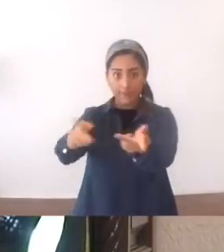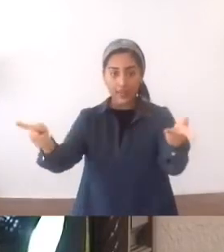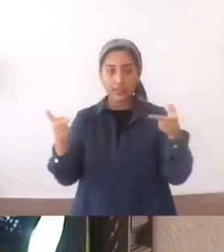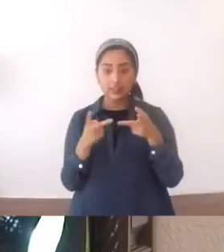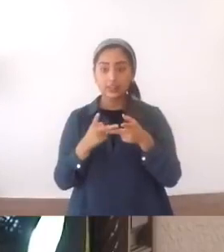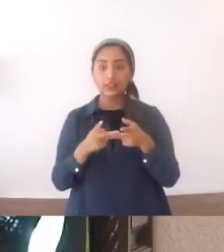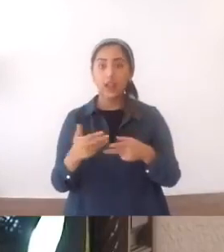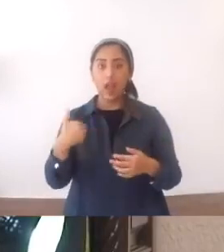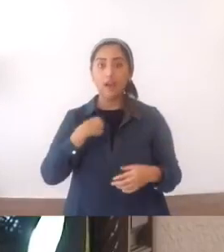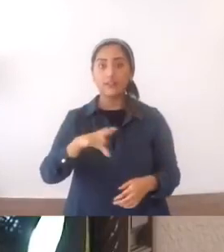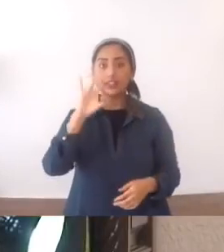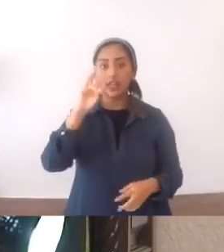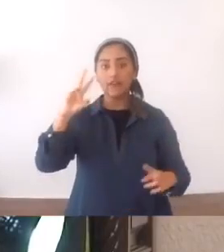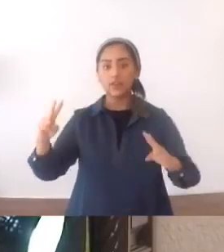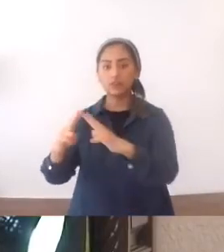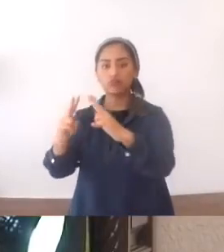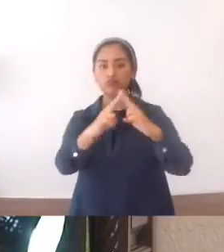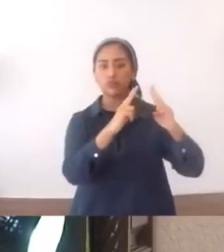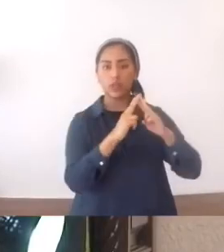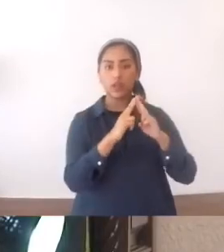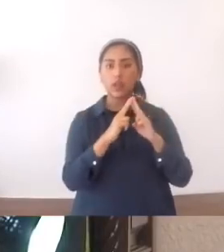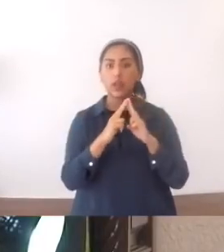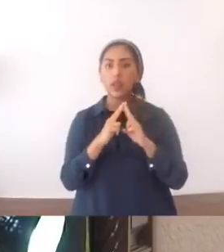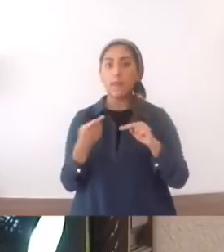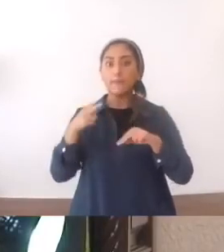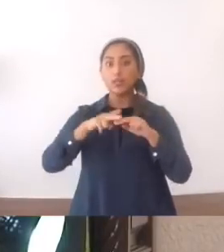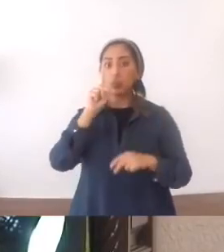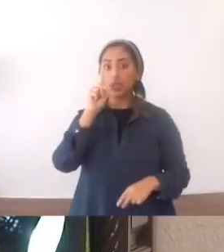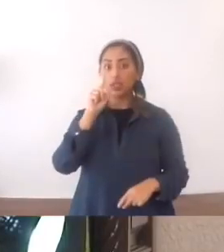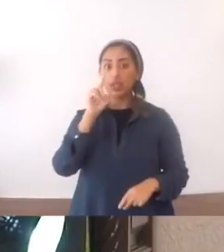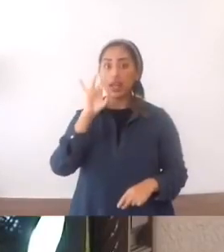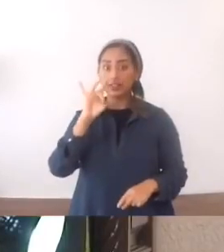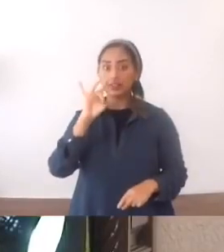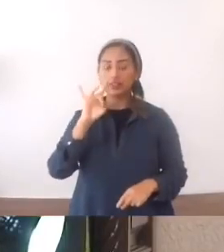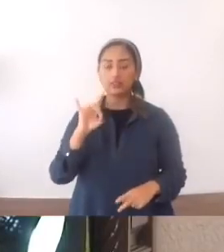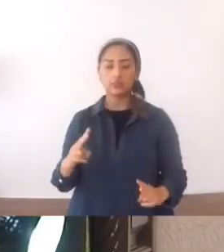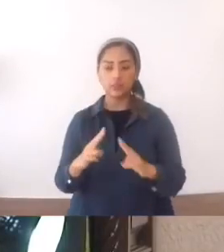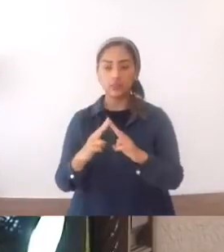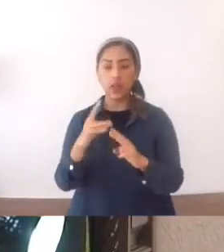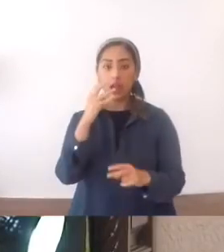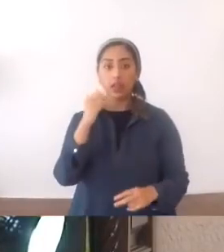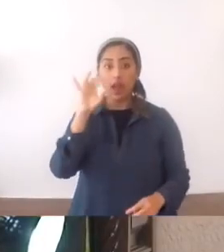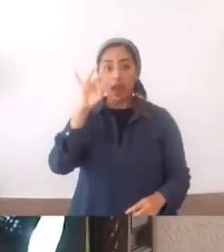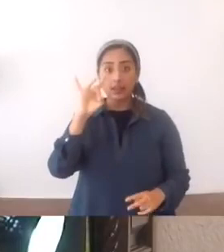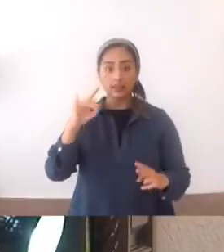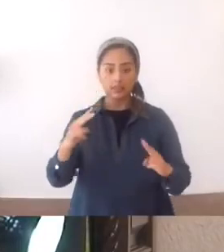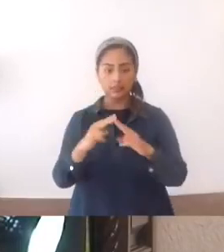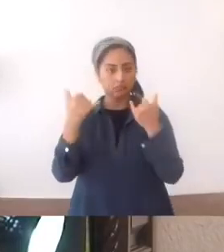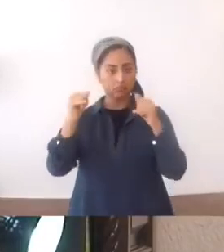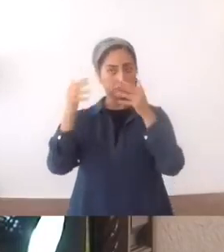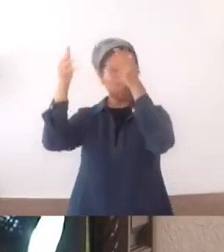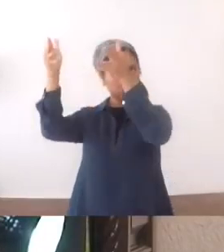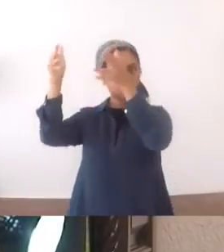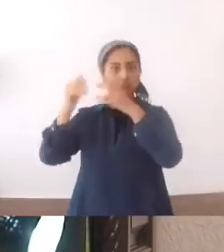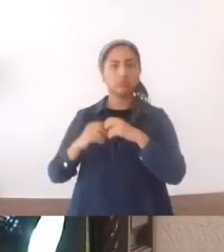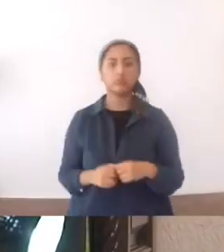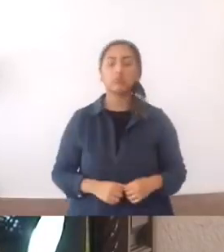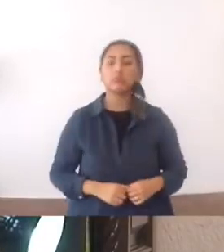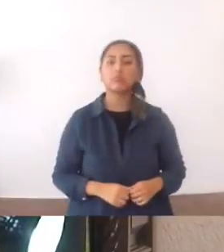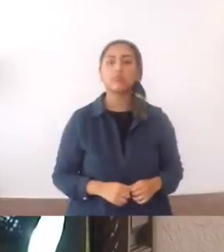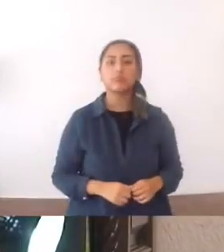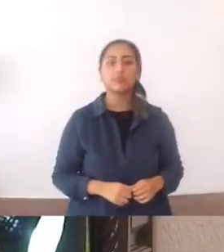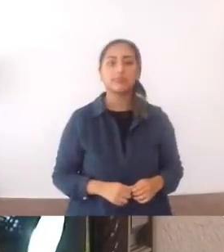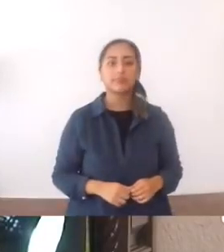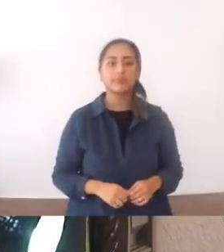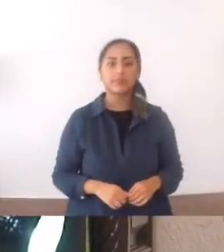ago, lugar, on that place, hay 7 colinas, there are 7 más mountains, una, plus 8, 1, 8, y la octava estaba en medio, and